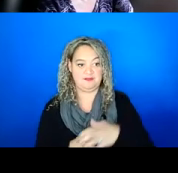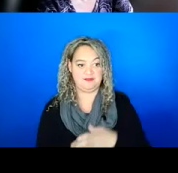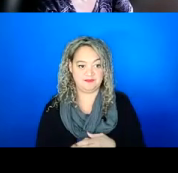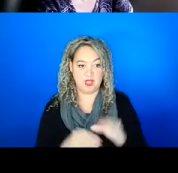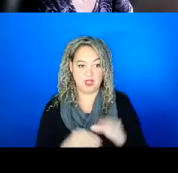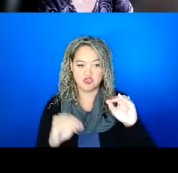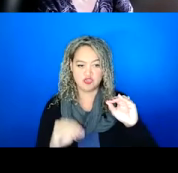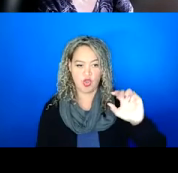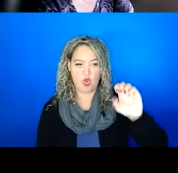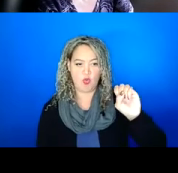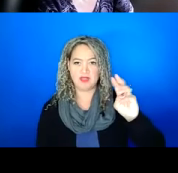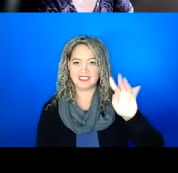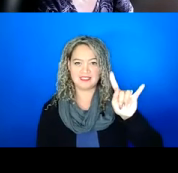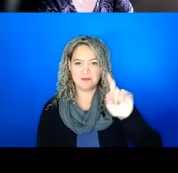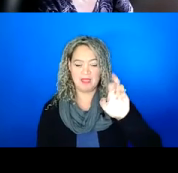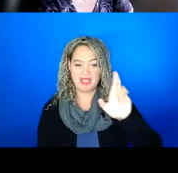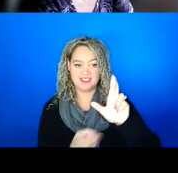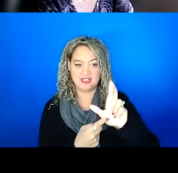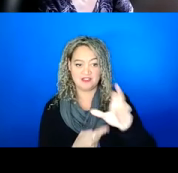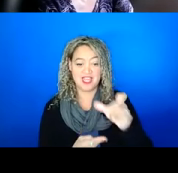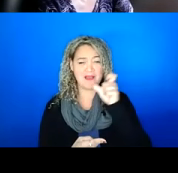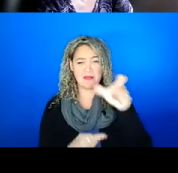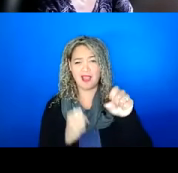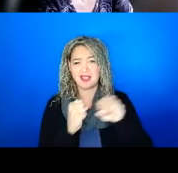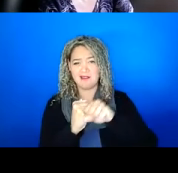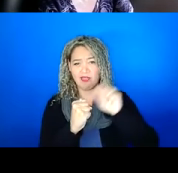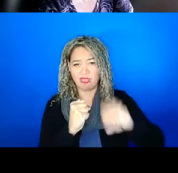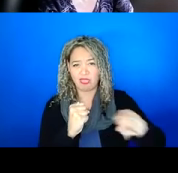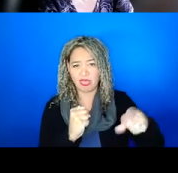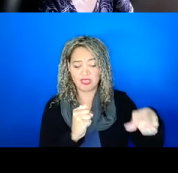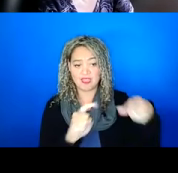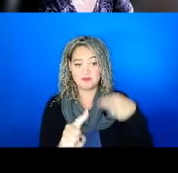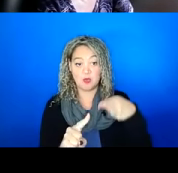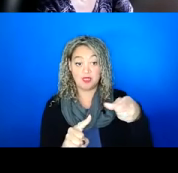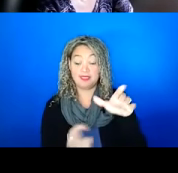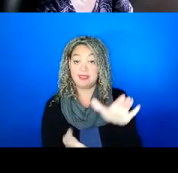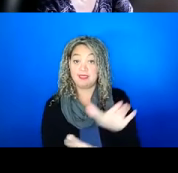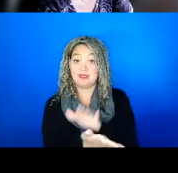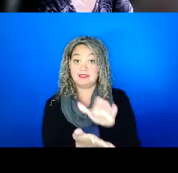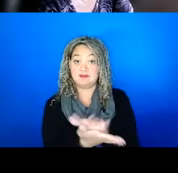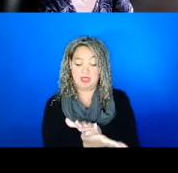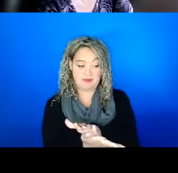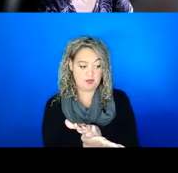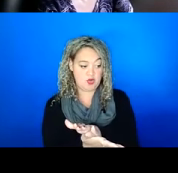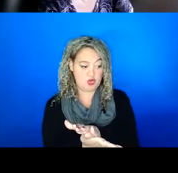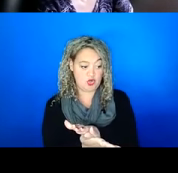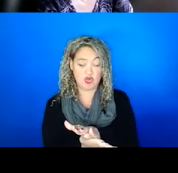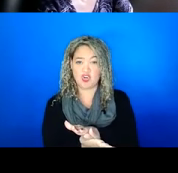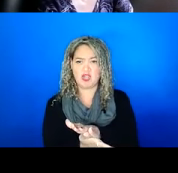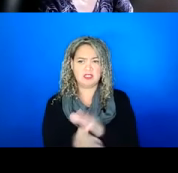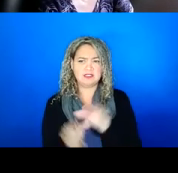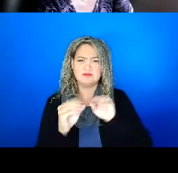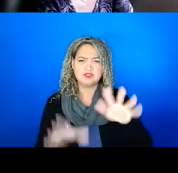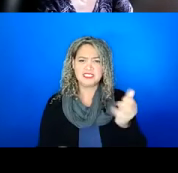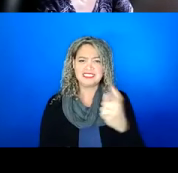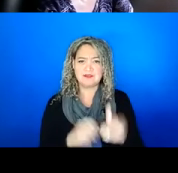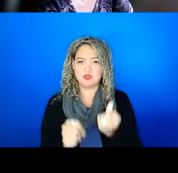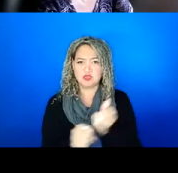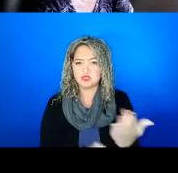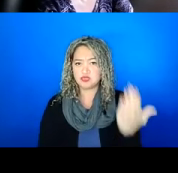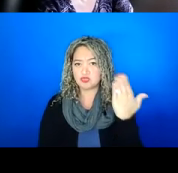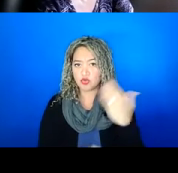lobe. I'm not going to belabor this point. This paper, which came out several years ago, is